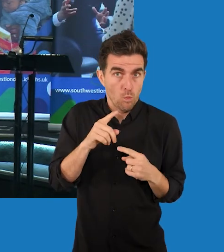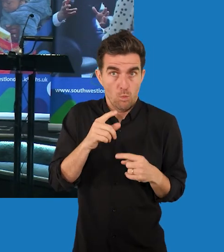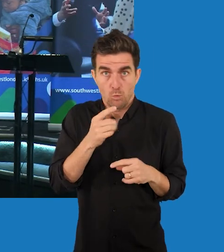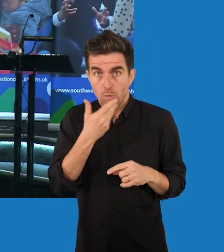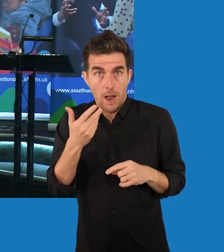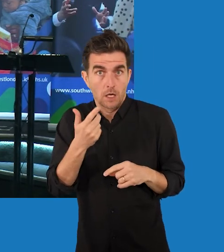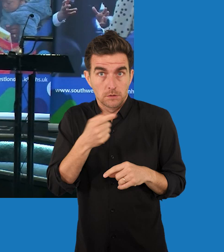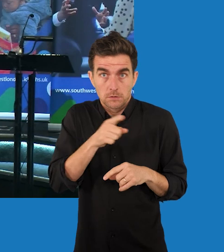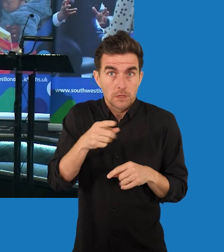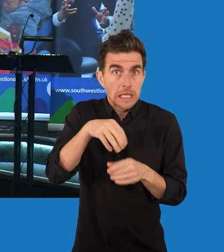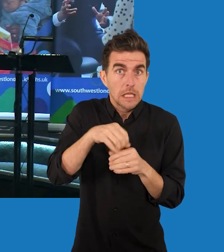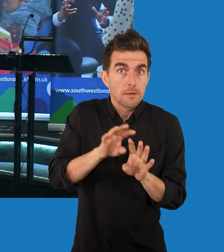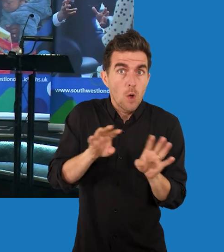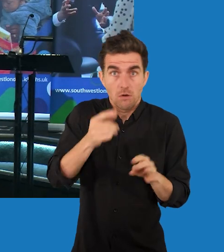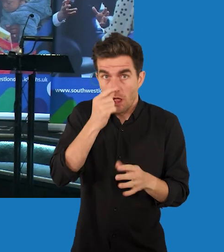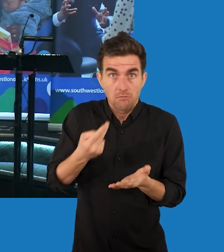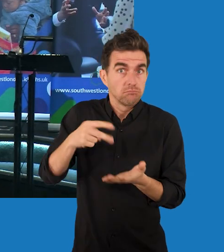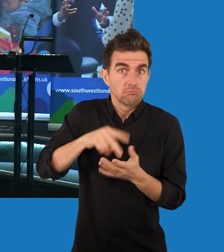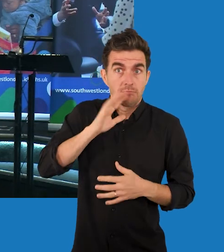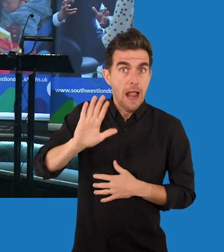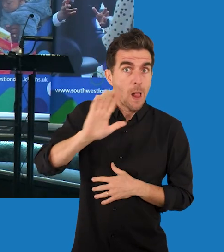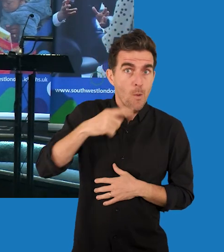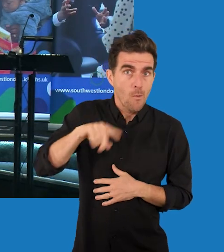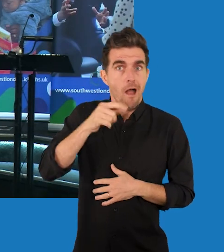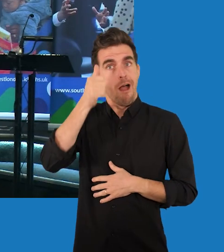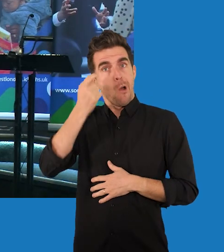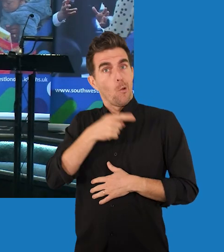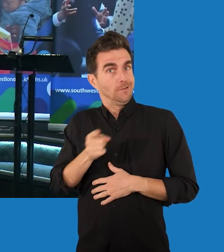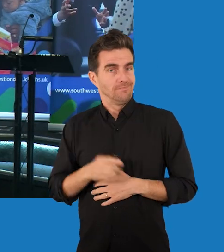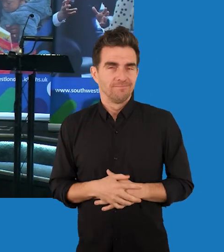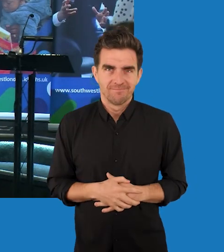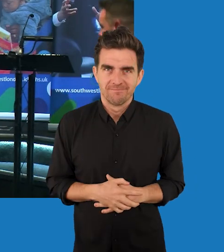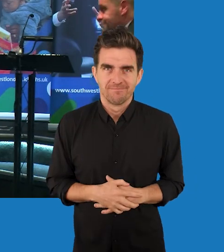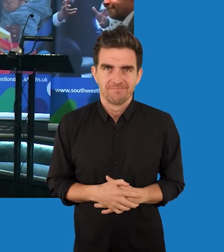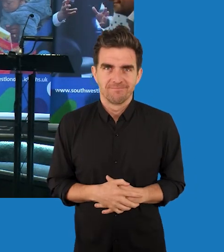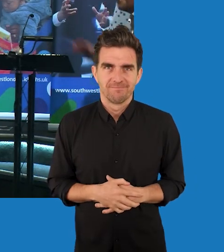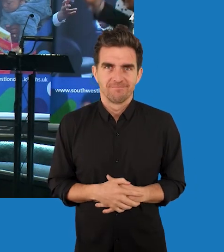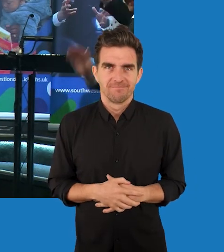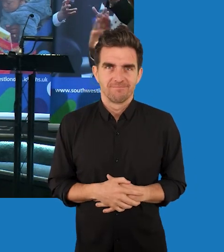stand up if you're a board member and wave to everybody in the AGM.